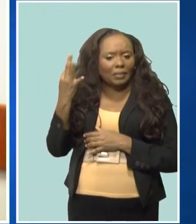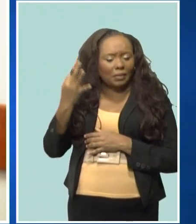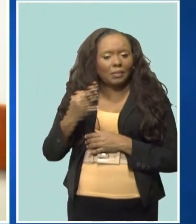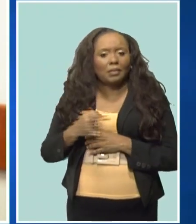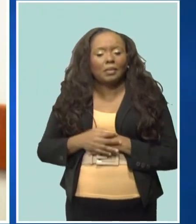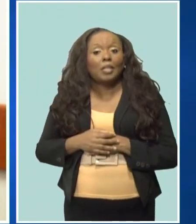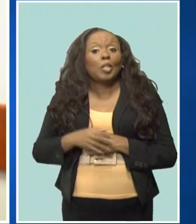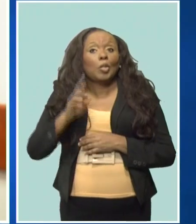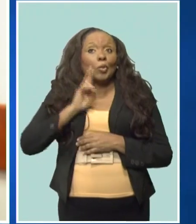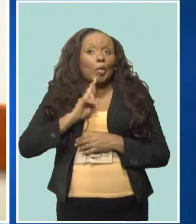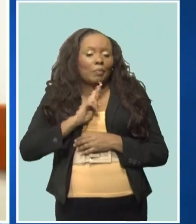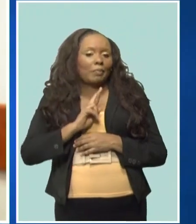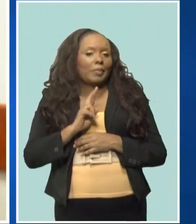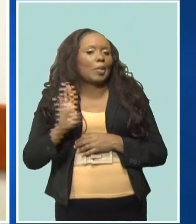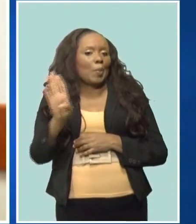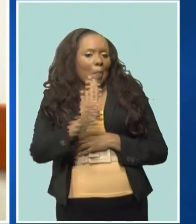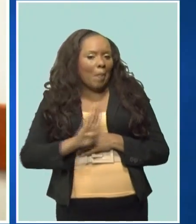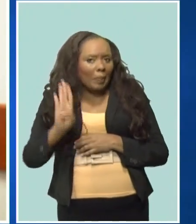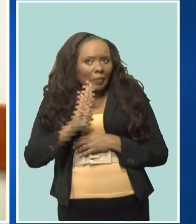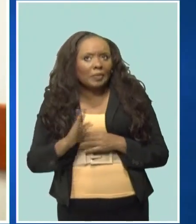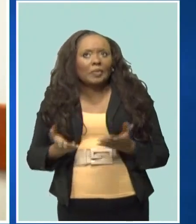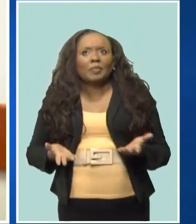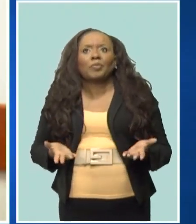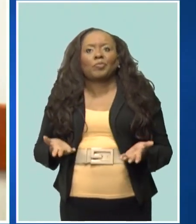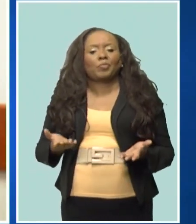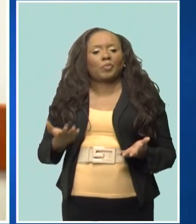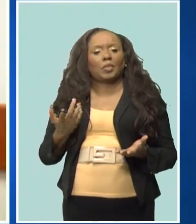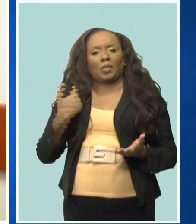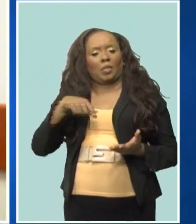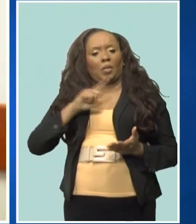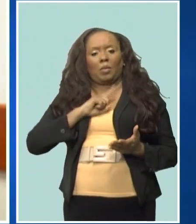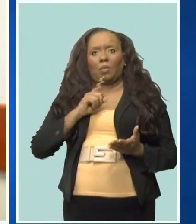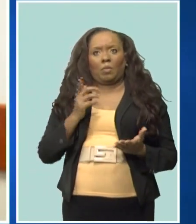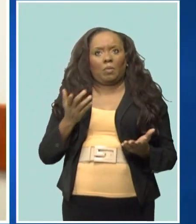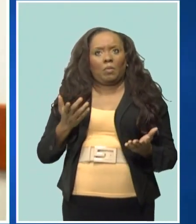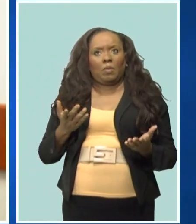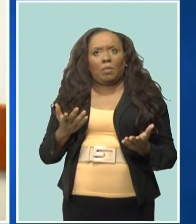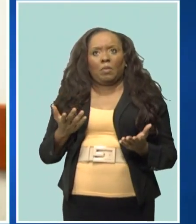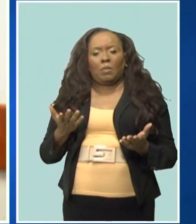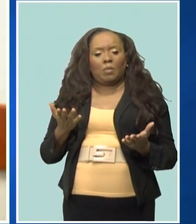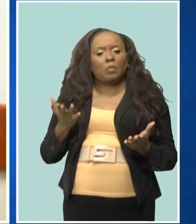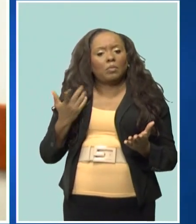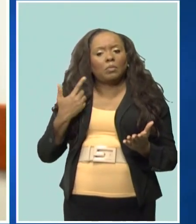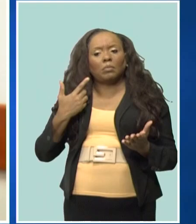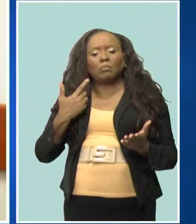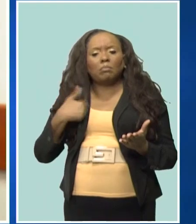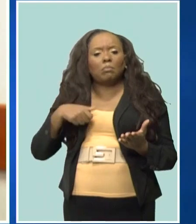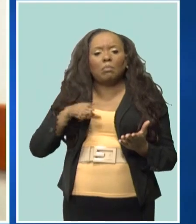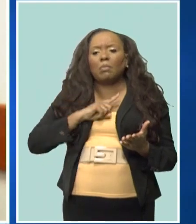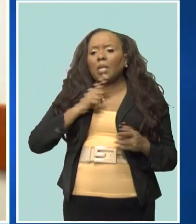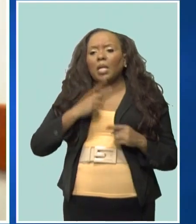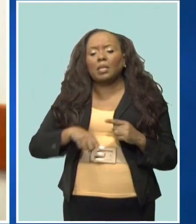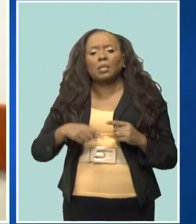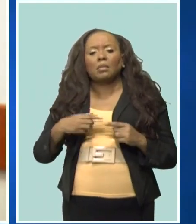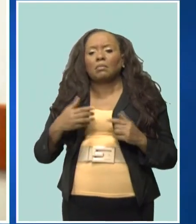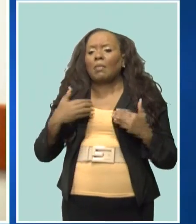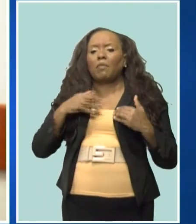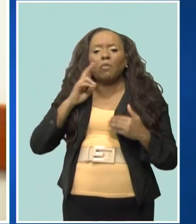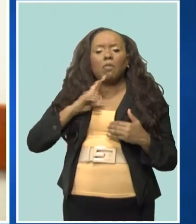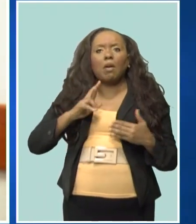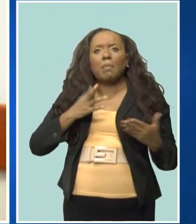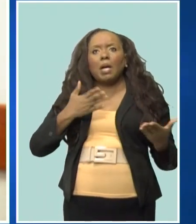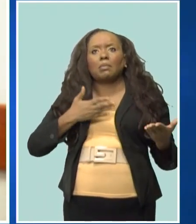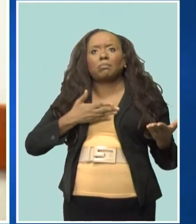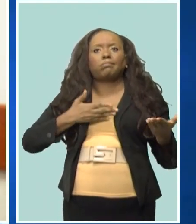those things that you can just take up and go outside of Barbados and do and get the